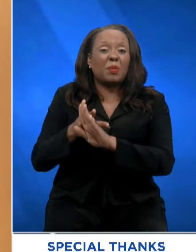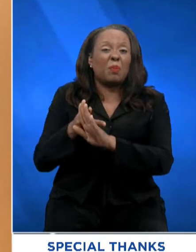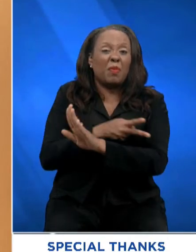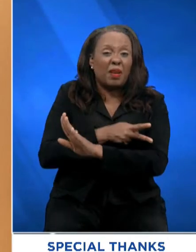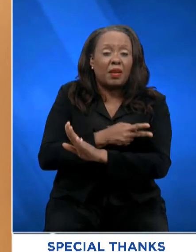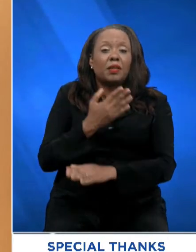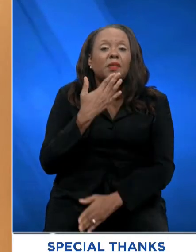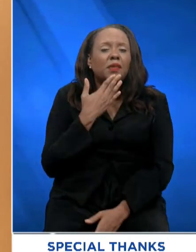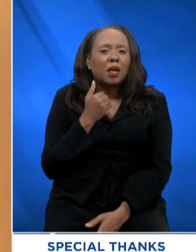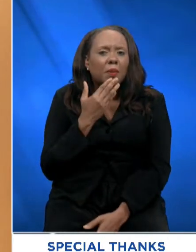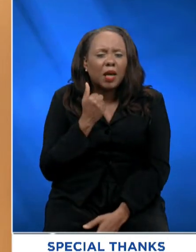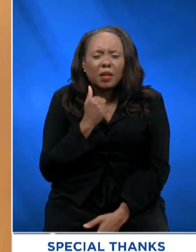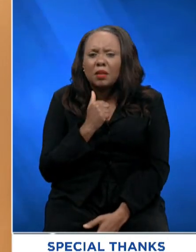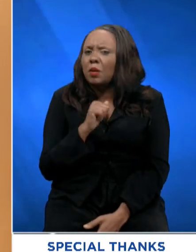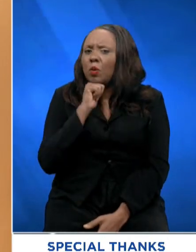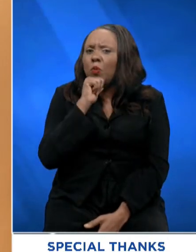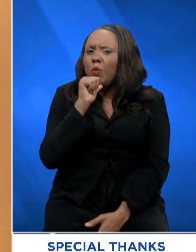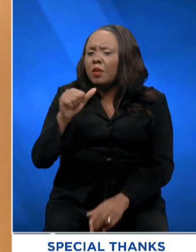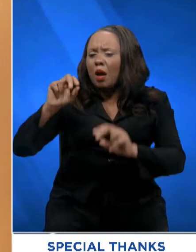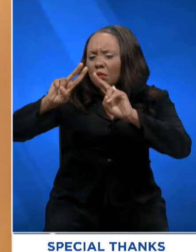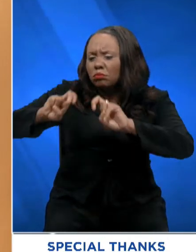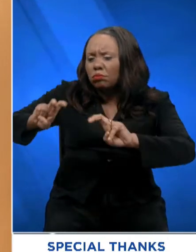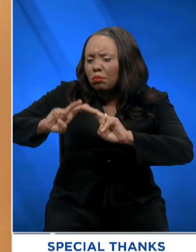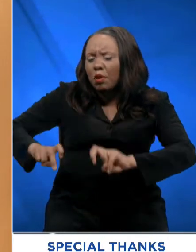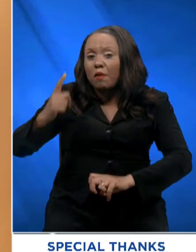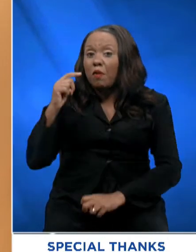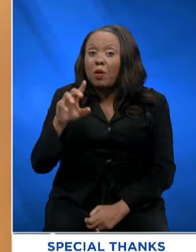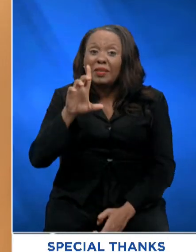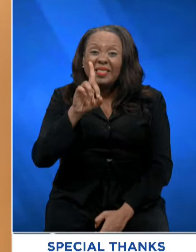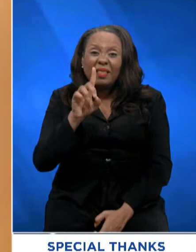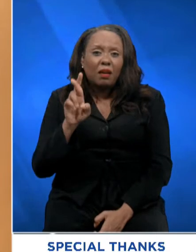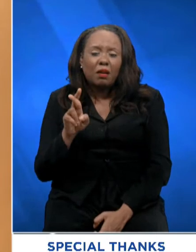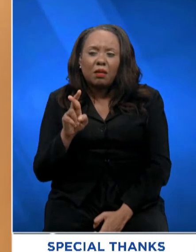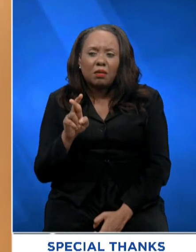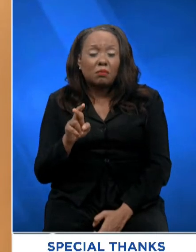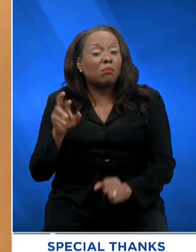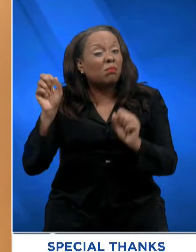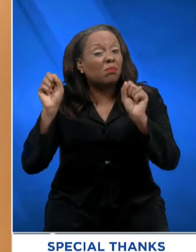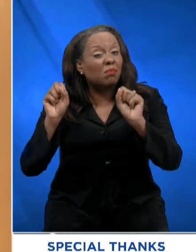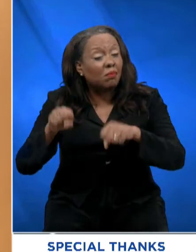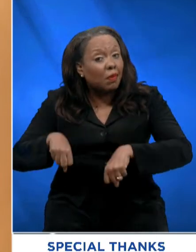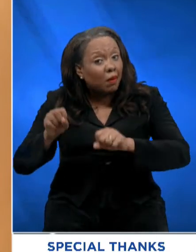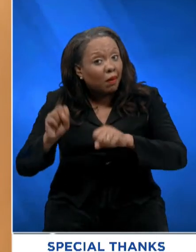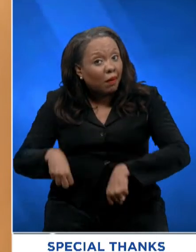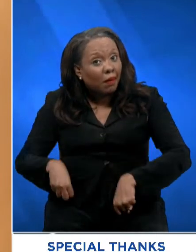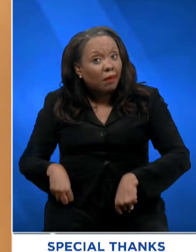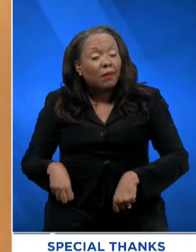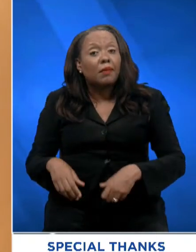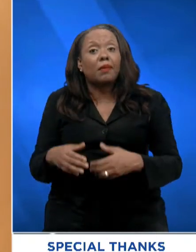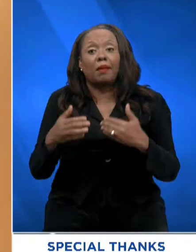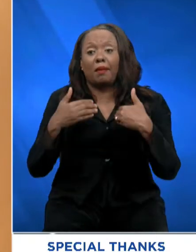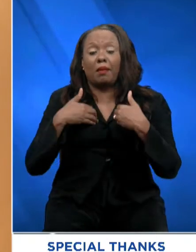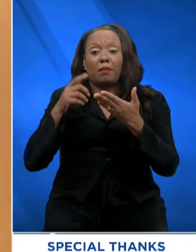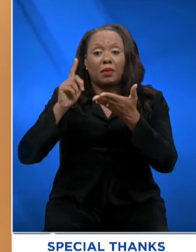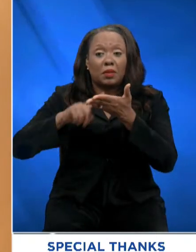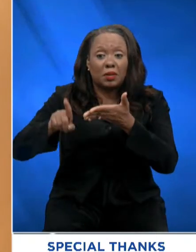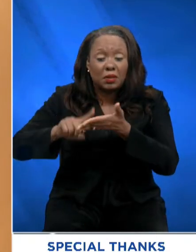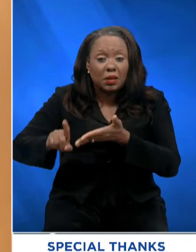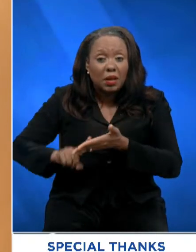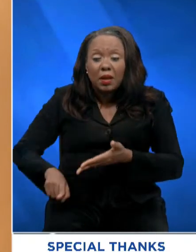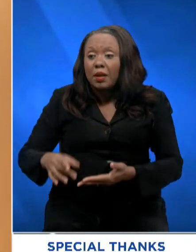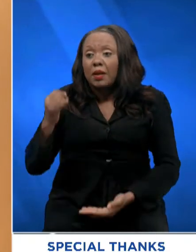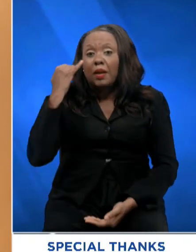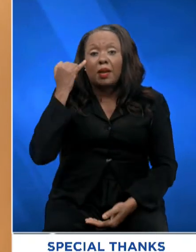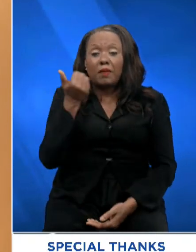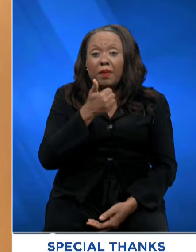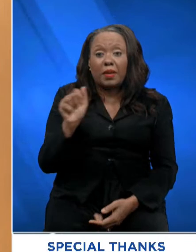Again, you could, if you wanted to, have a eye check to make sure that there are any changes that